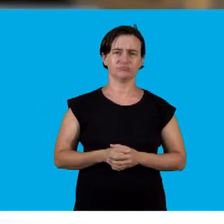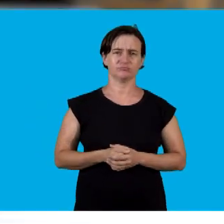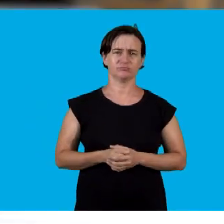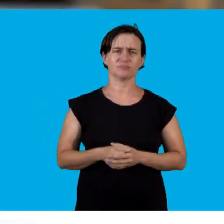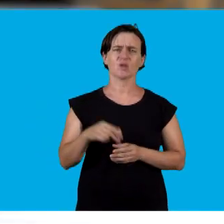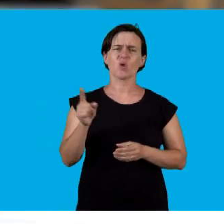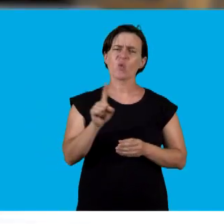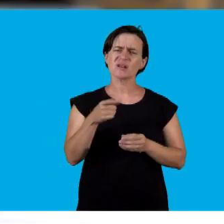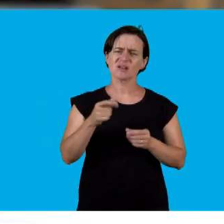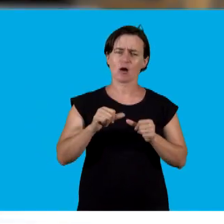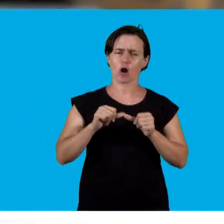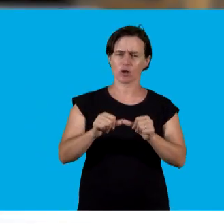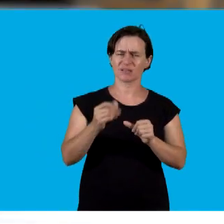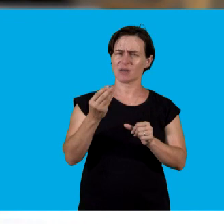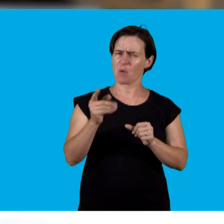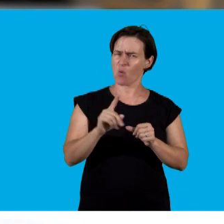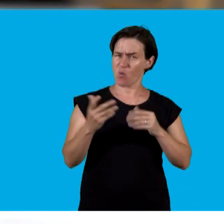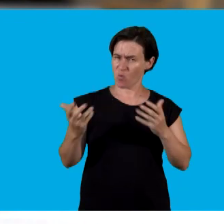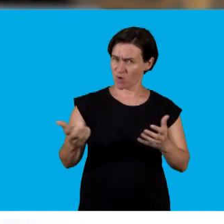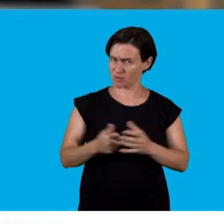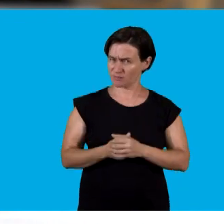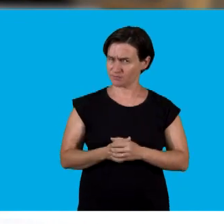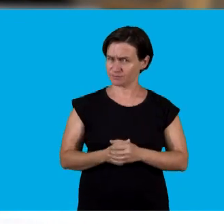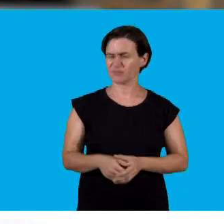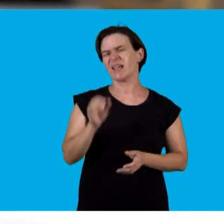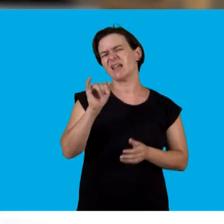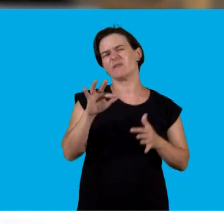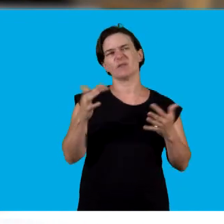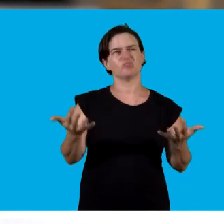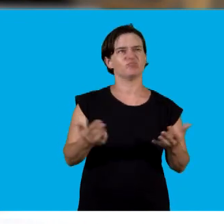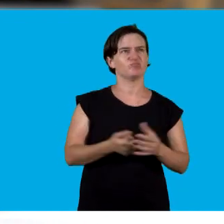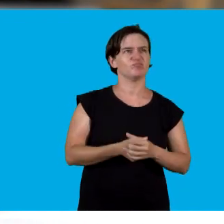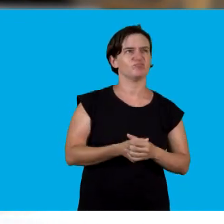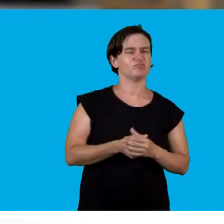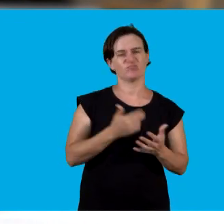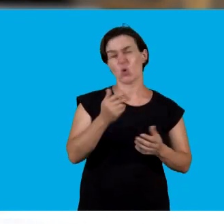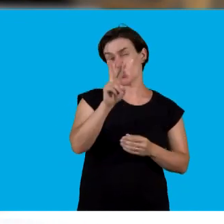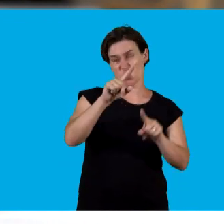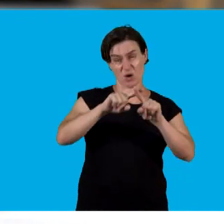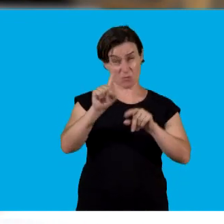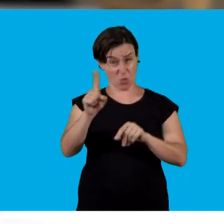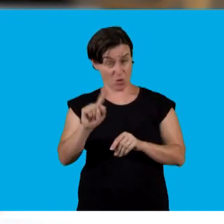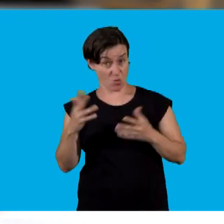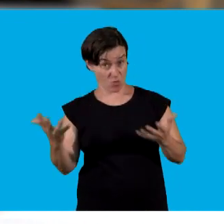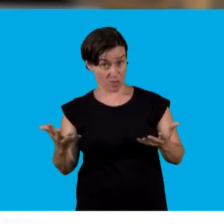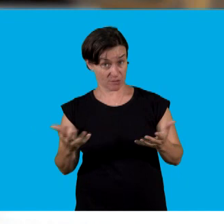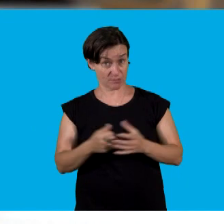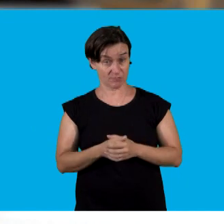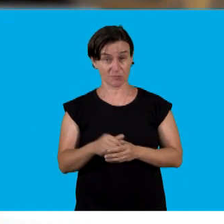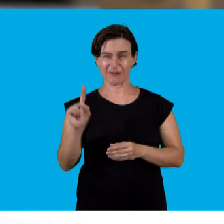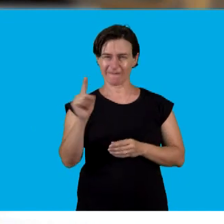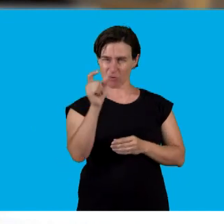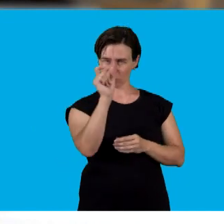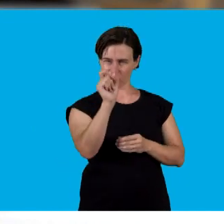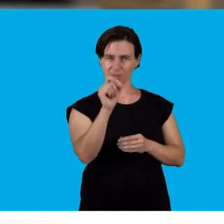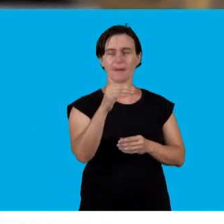know what that constant is going to be? What do we get when we multiply 2 with 1, which is going to be for